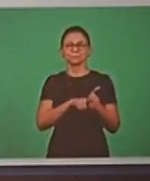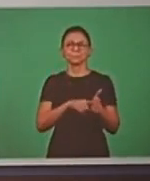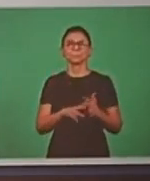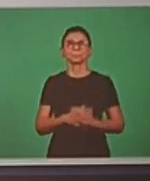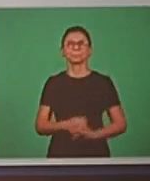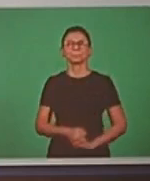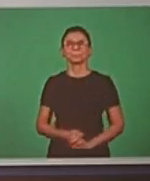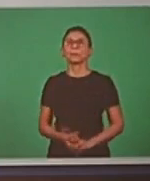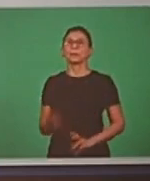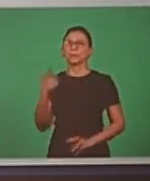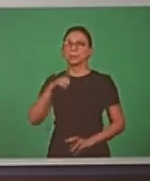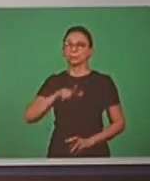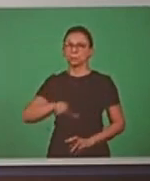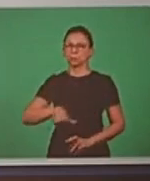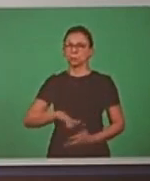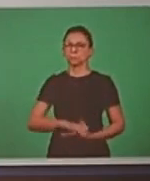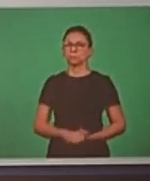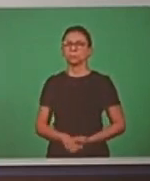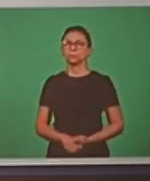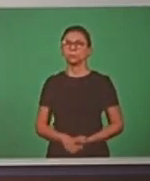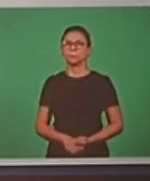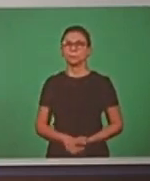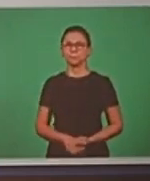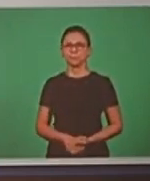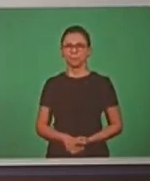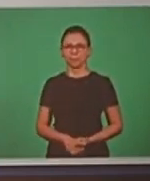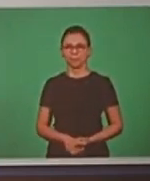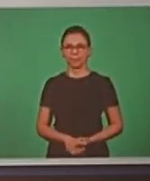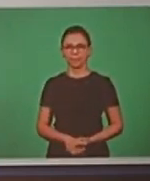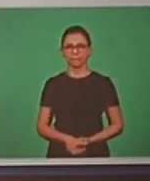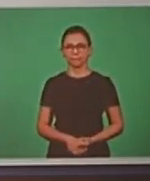What does the Lord wants us to understand in this parable?